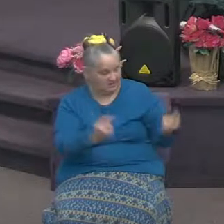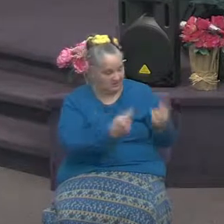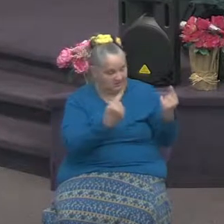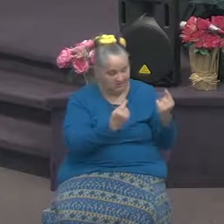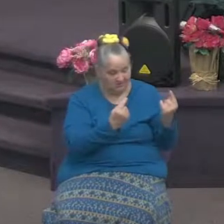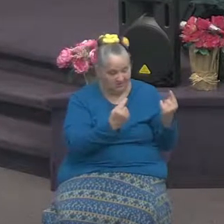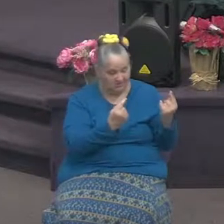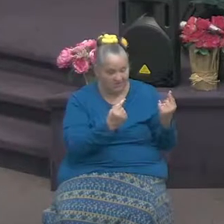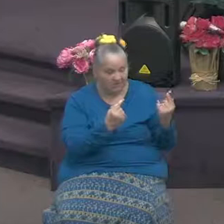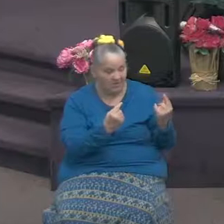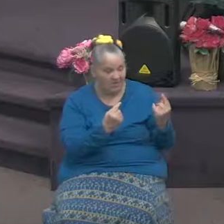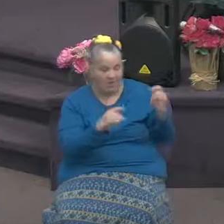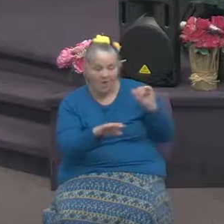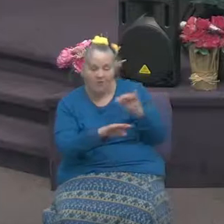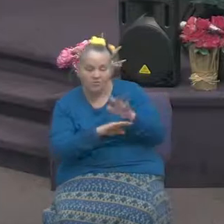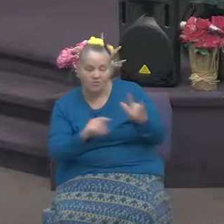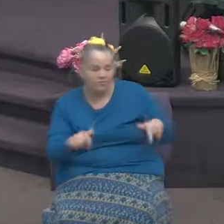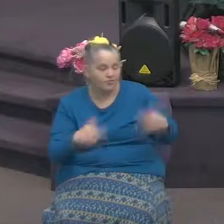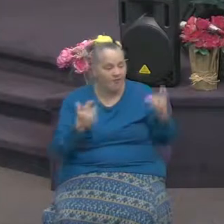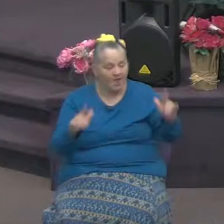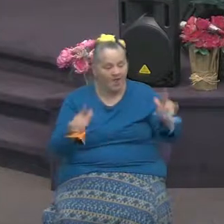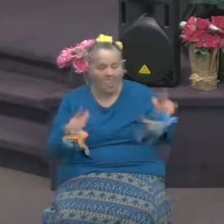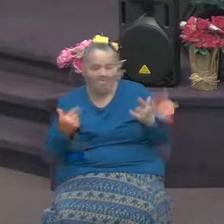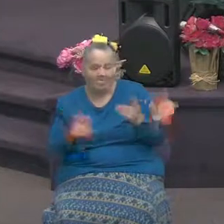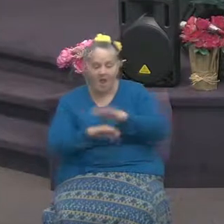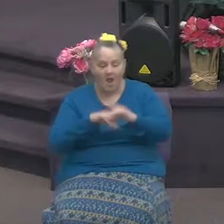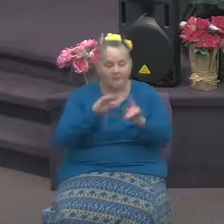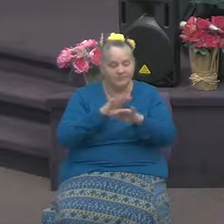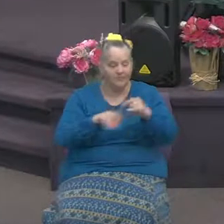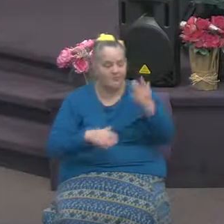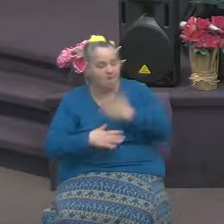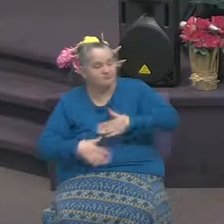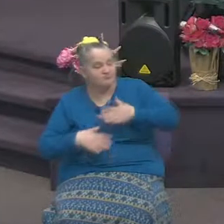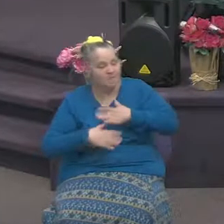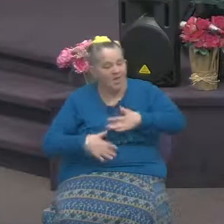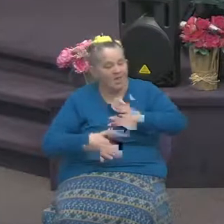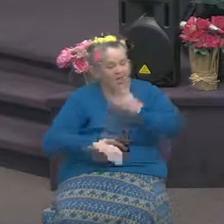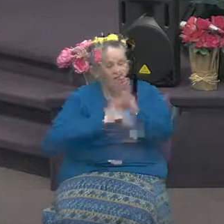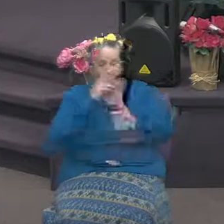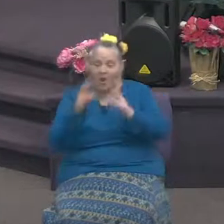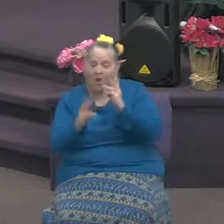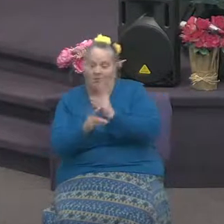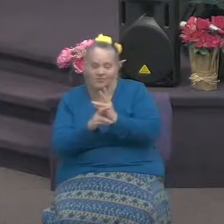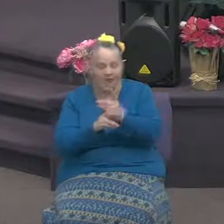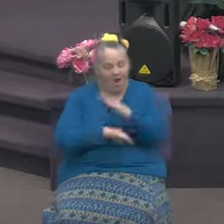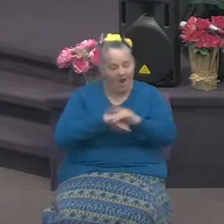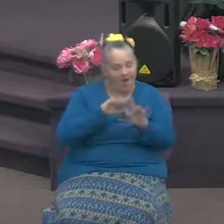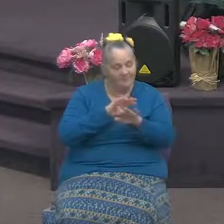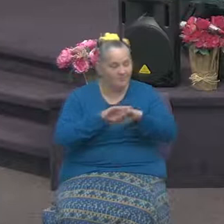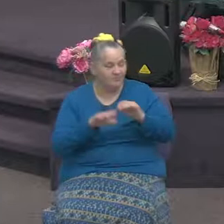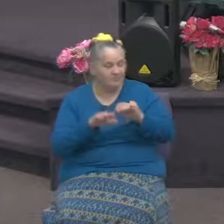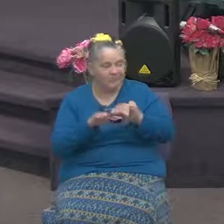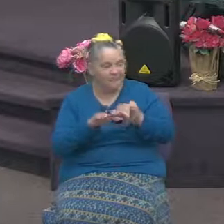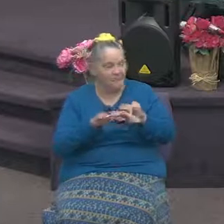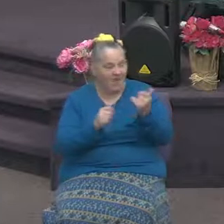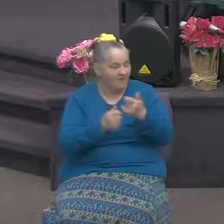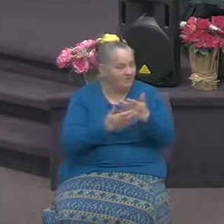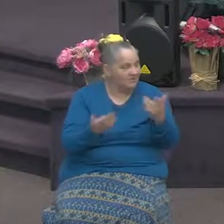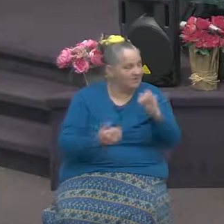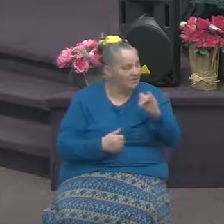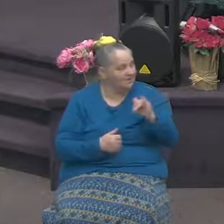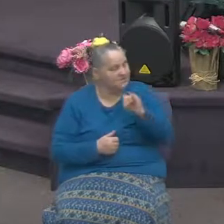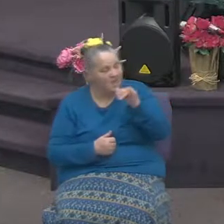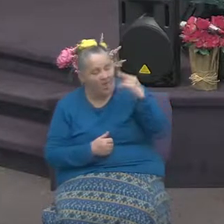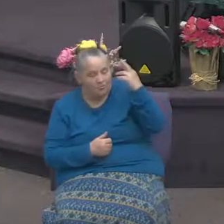iniquity. We've went through our lives. We've gotten comfortable with the pleasures and the things of this world. We've gotten comfortable how everything is,